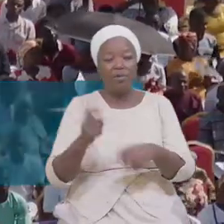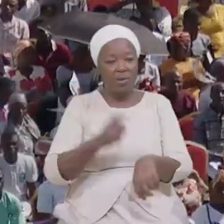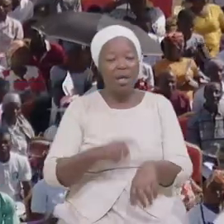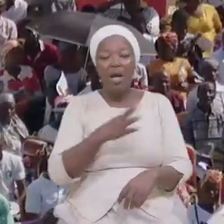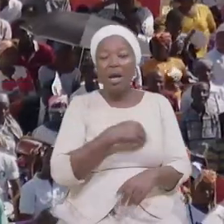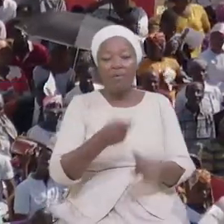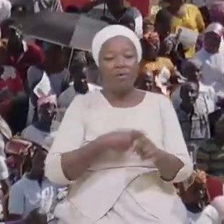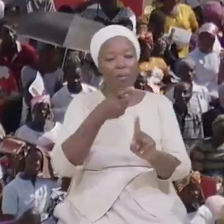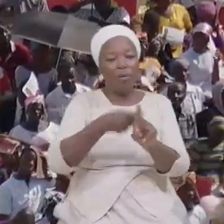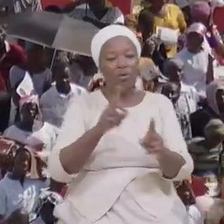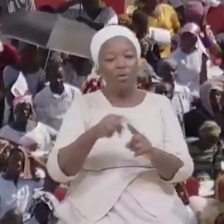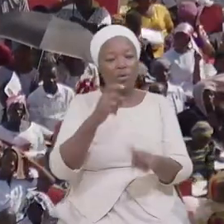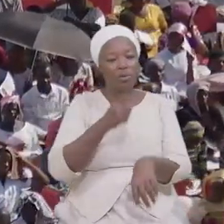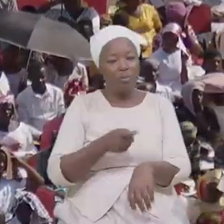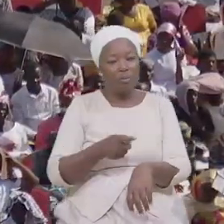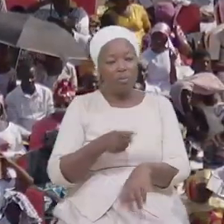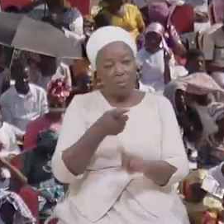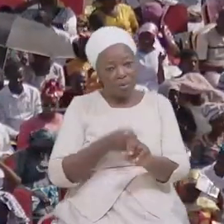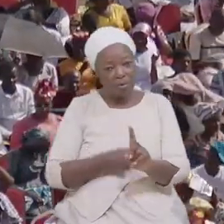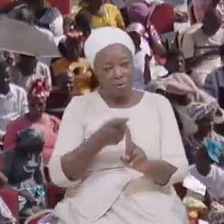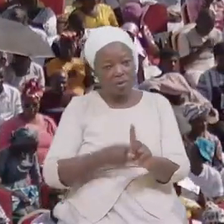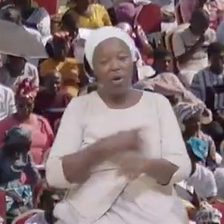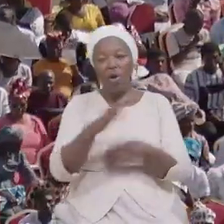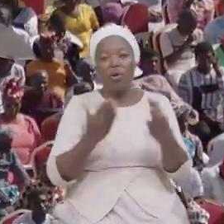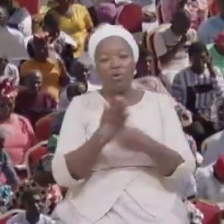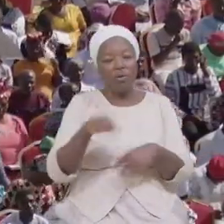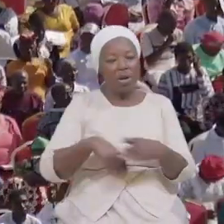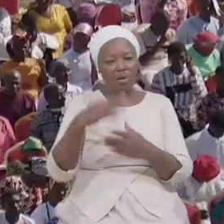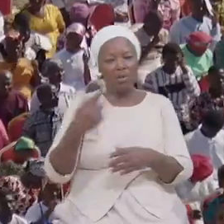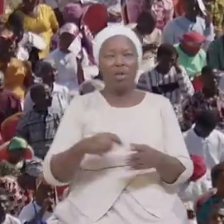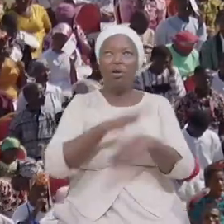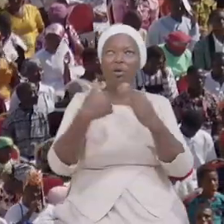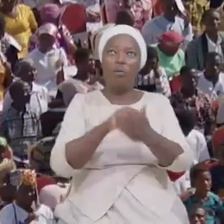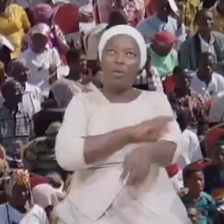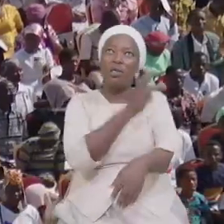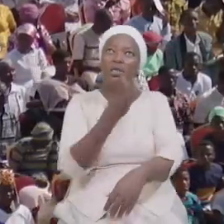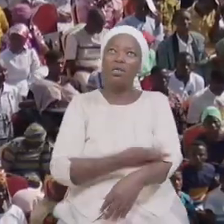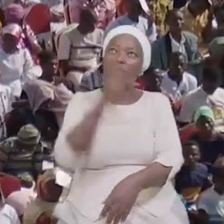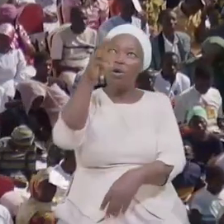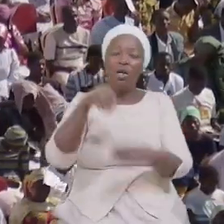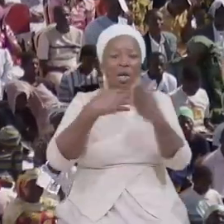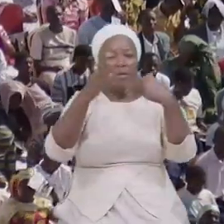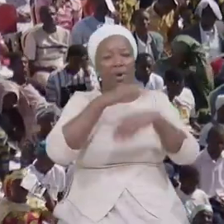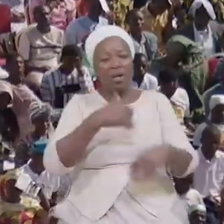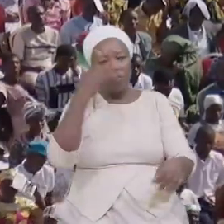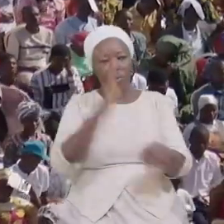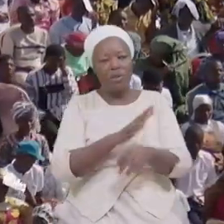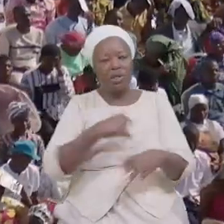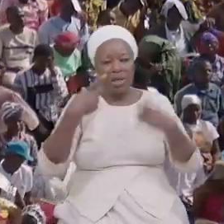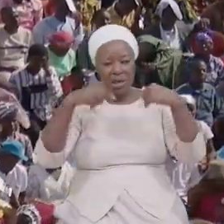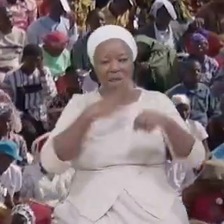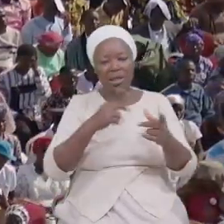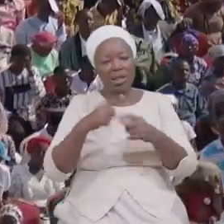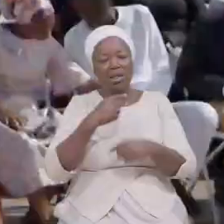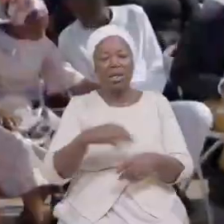all throughout, the Almighty God in heaven has promised and declared, and he says, new things